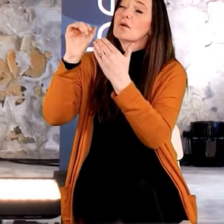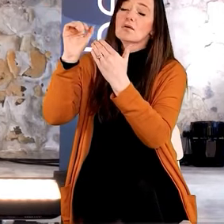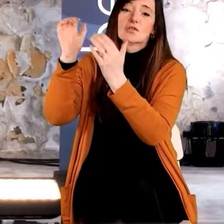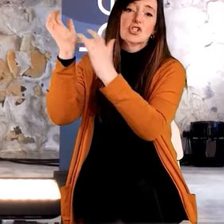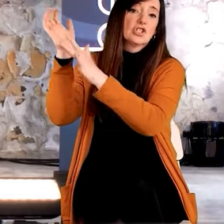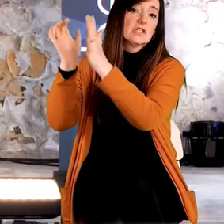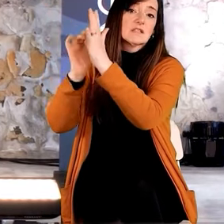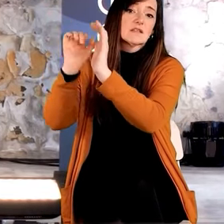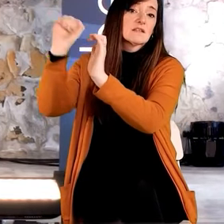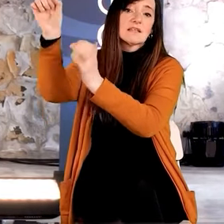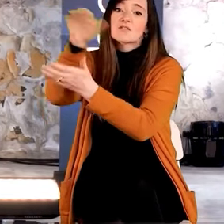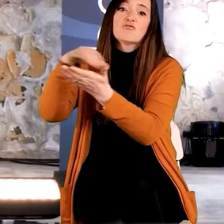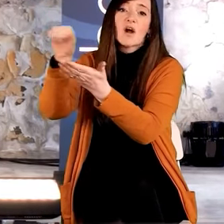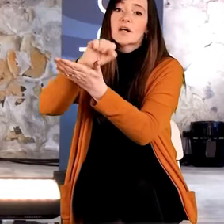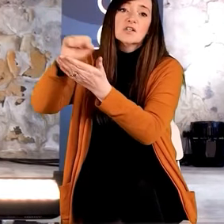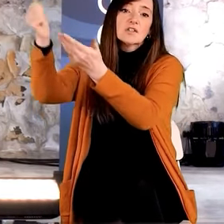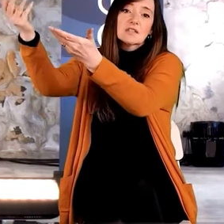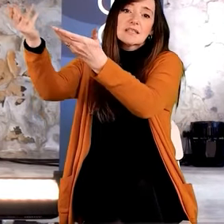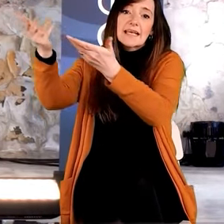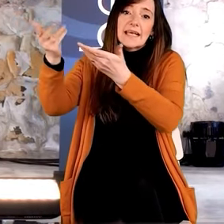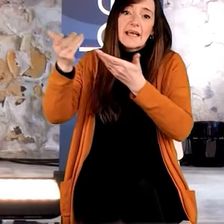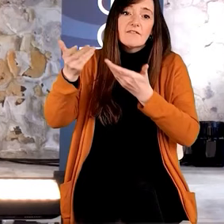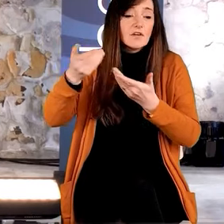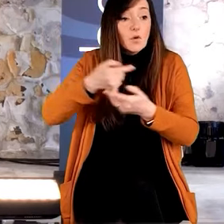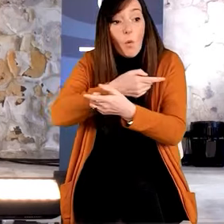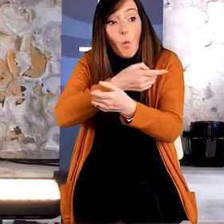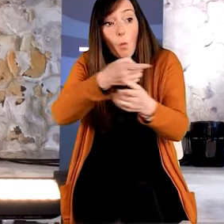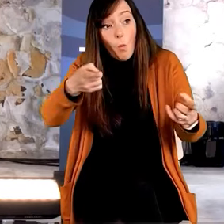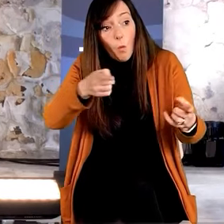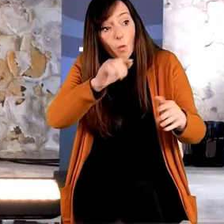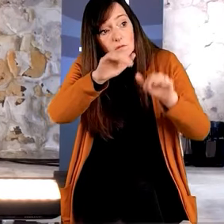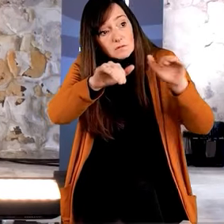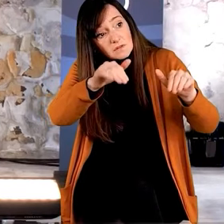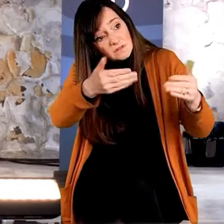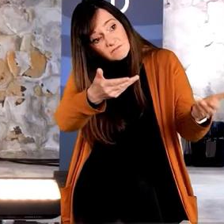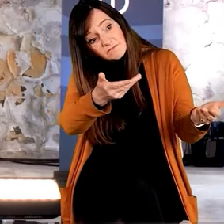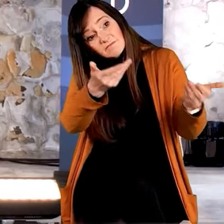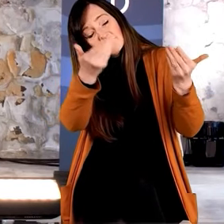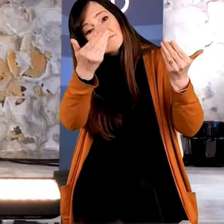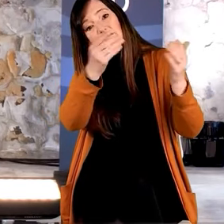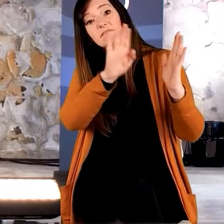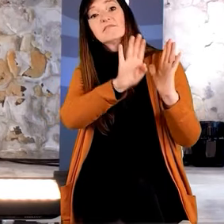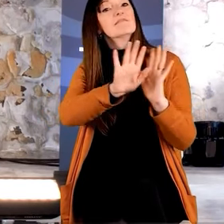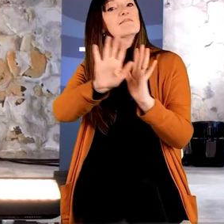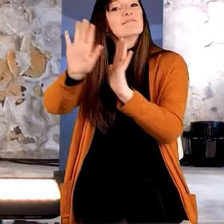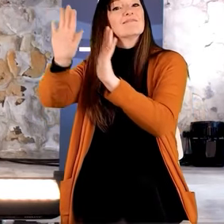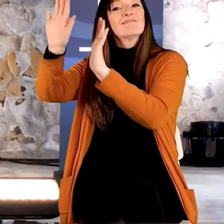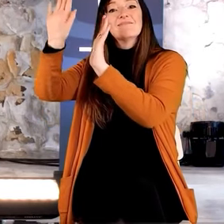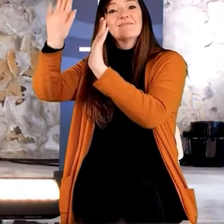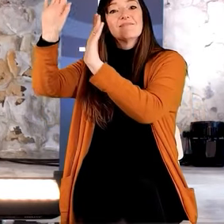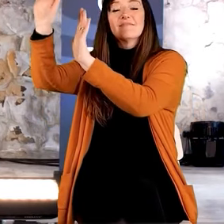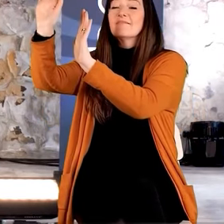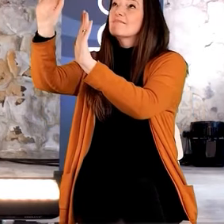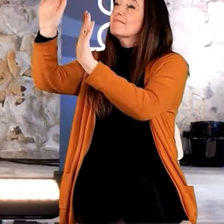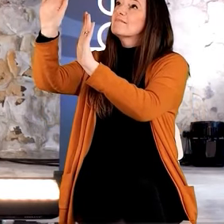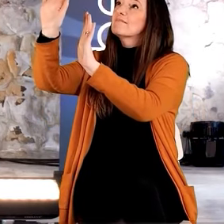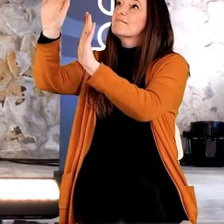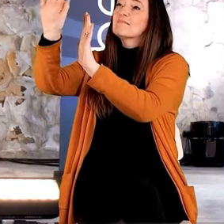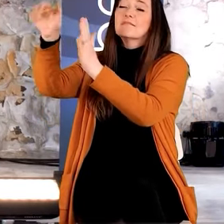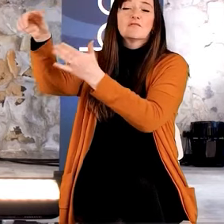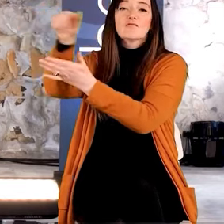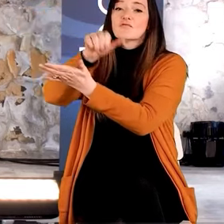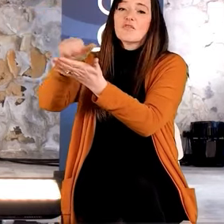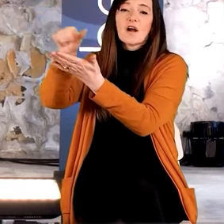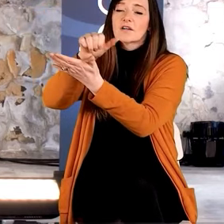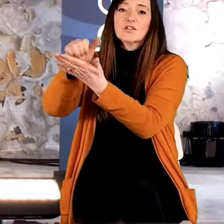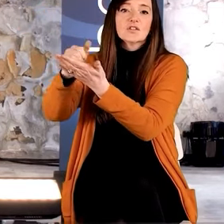yet thanking you for the righteousness of the Lord Jesus given to all who accept his beckoning